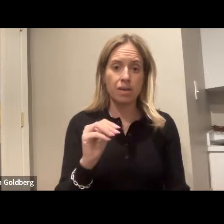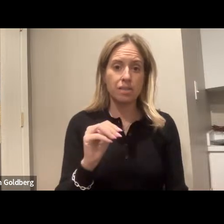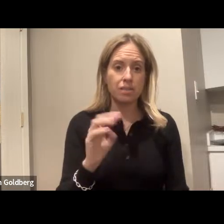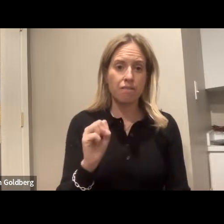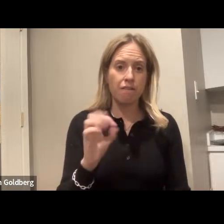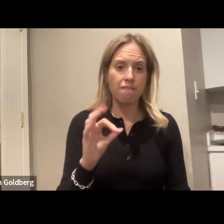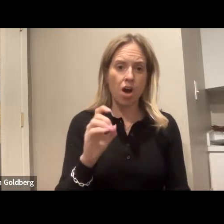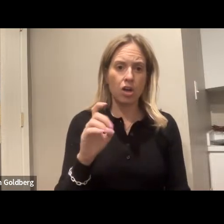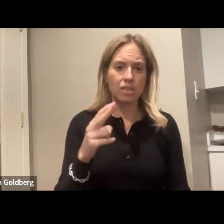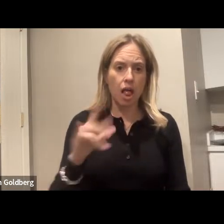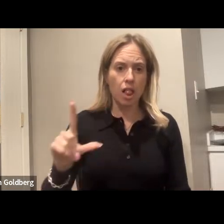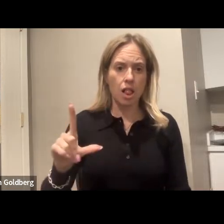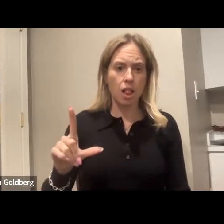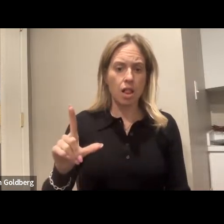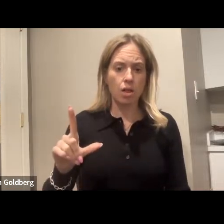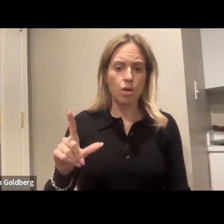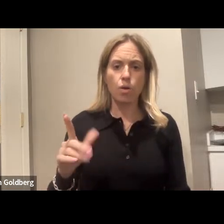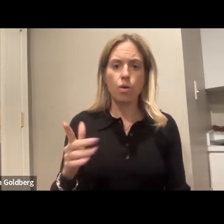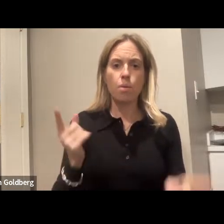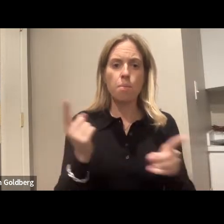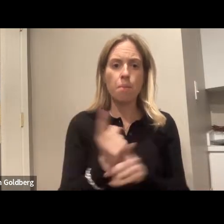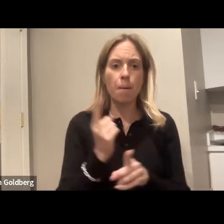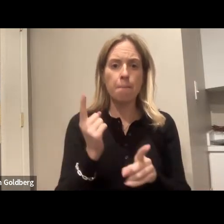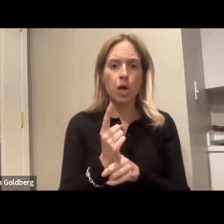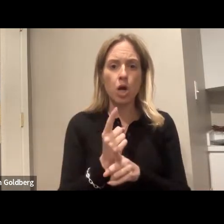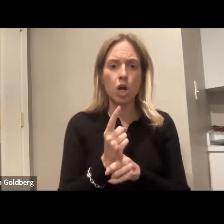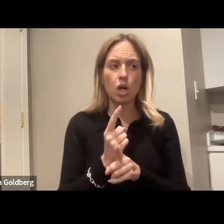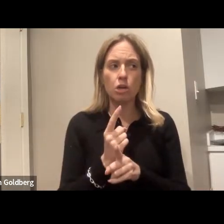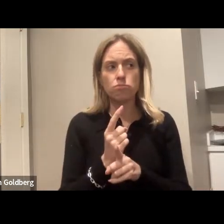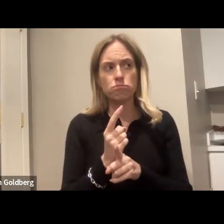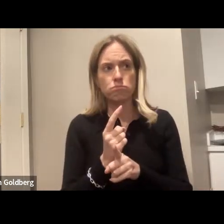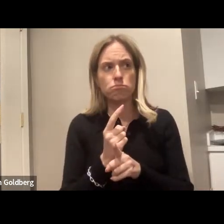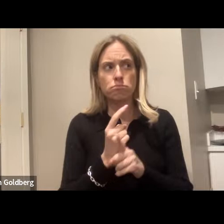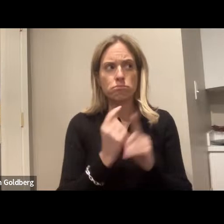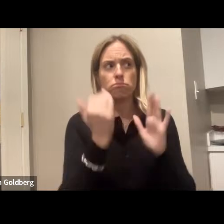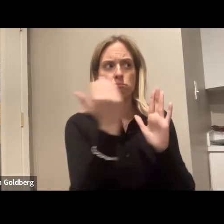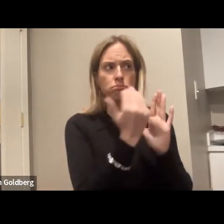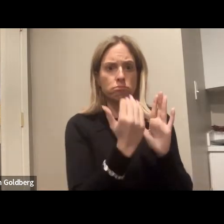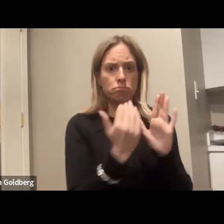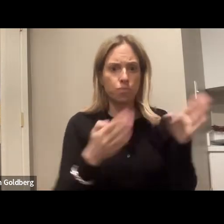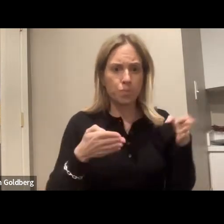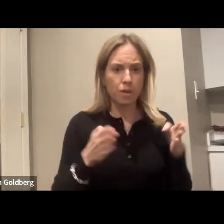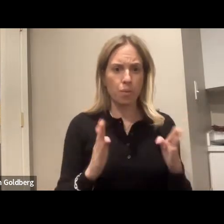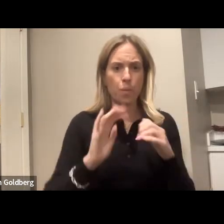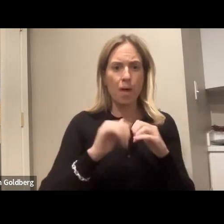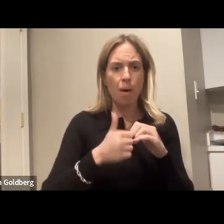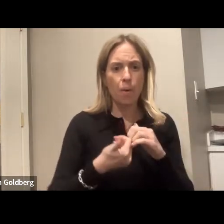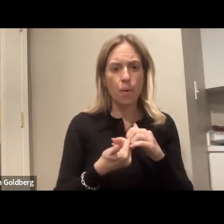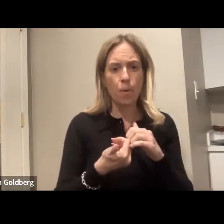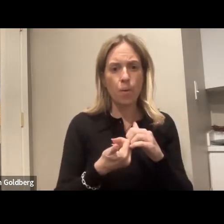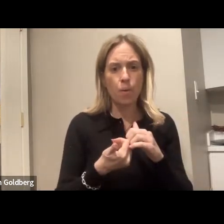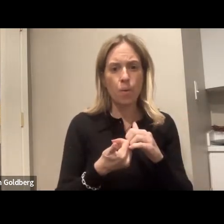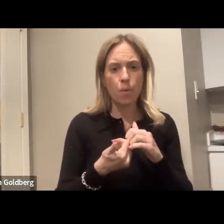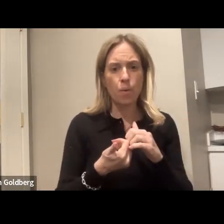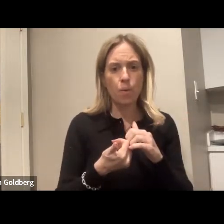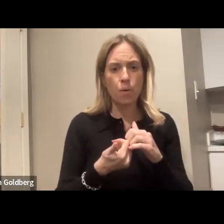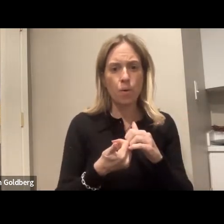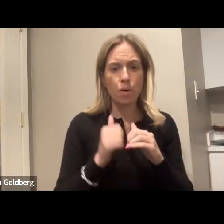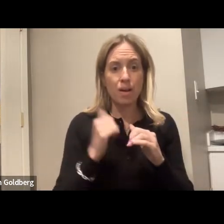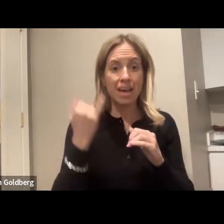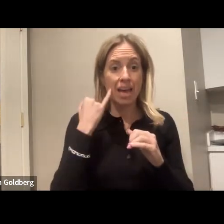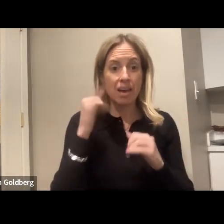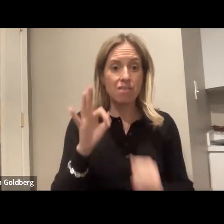the proper protocol, or I guess what's the proper way to address when 911 calls are not